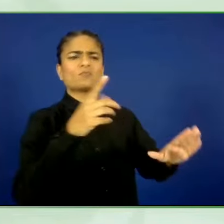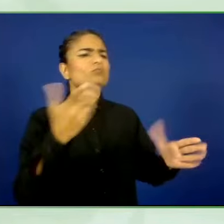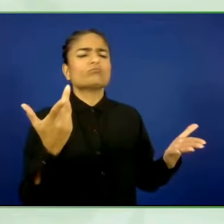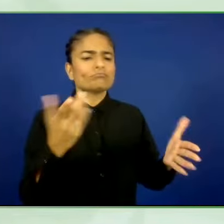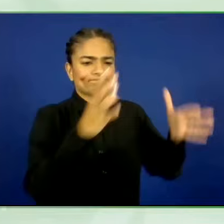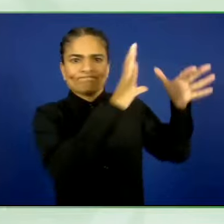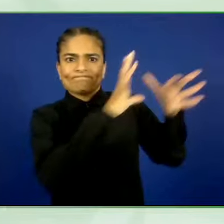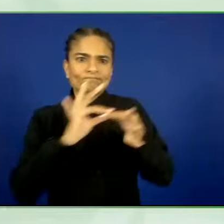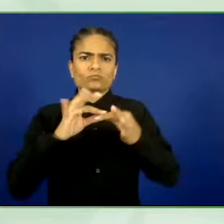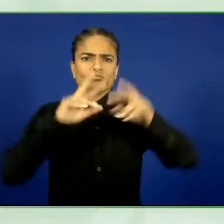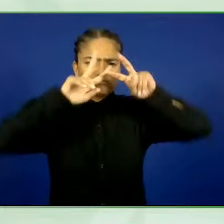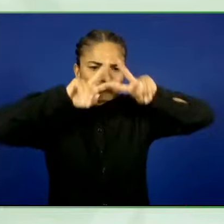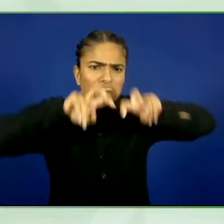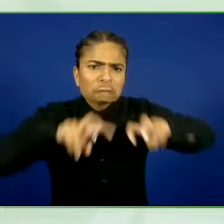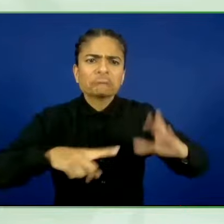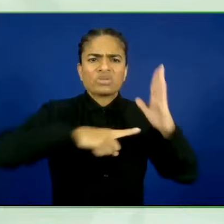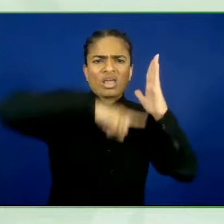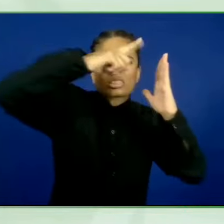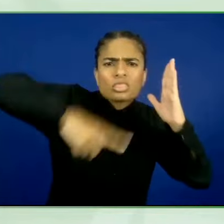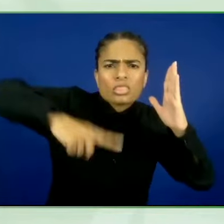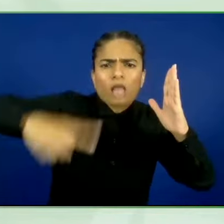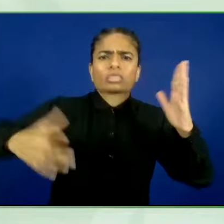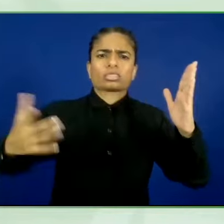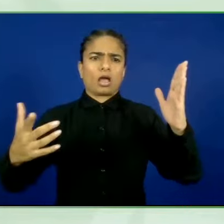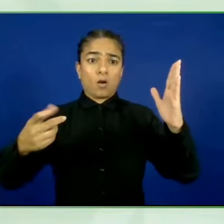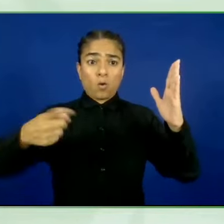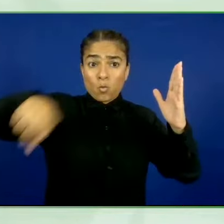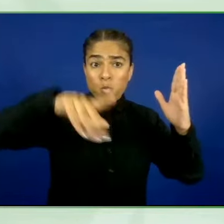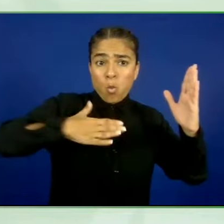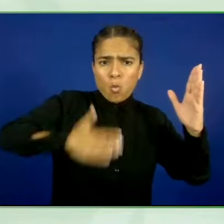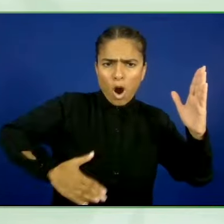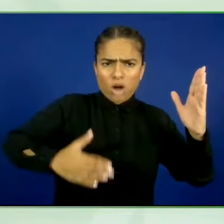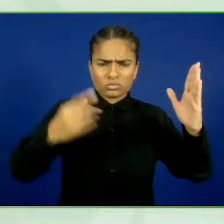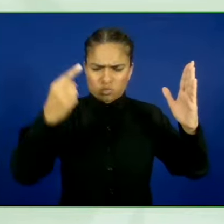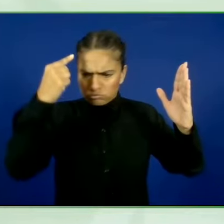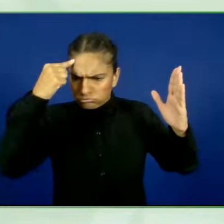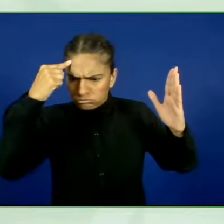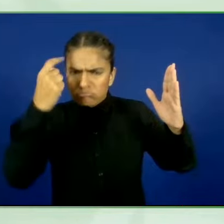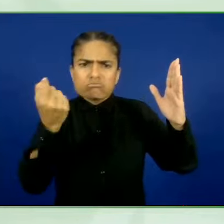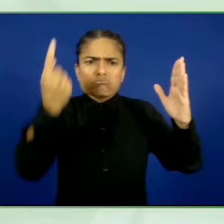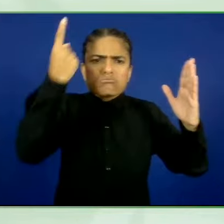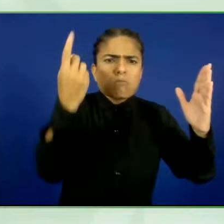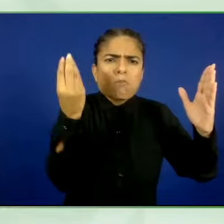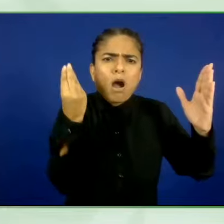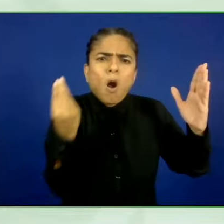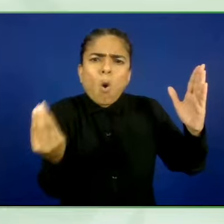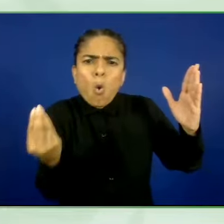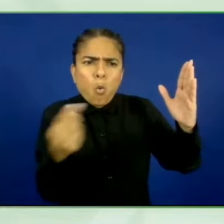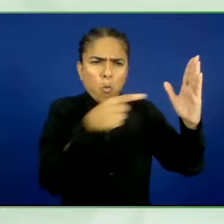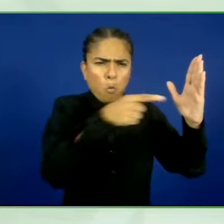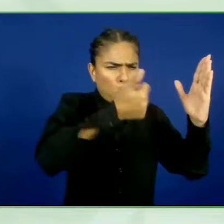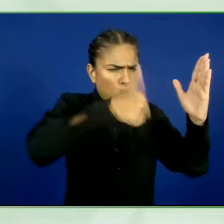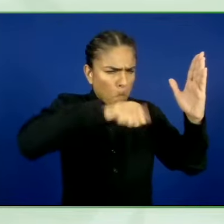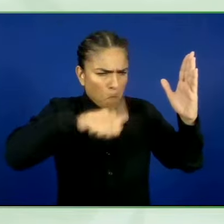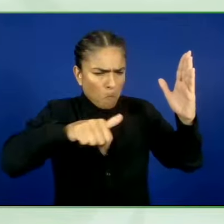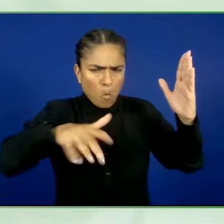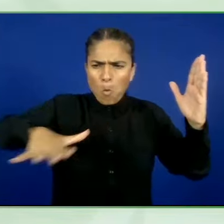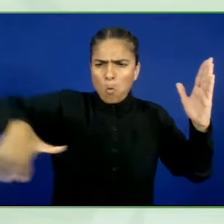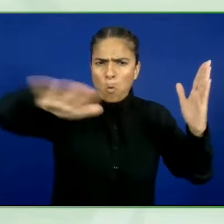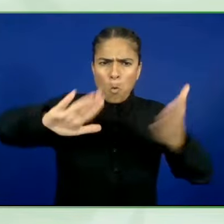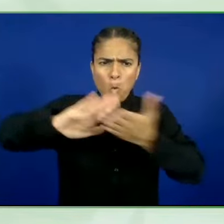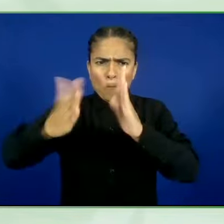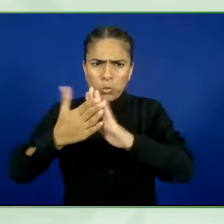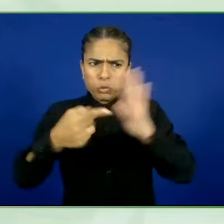and understand how things are working out in different communities, different districts, and with disaggregation on